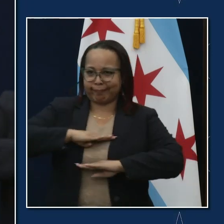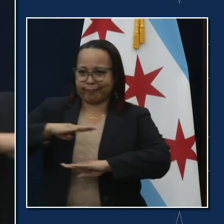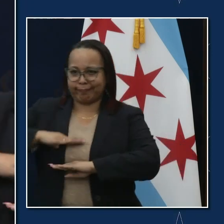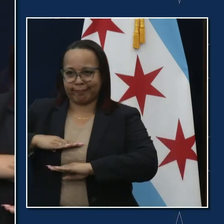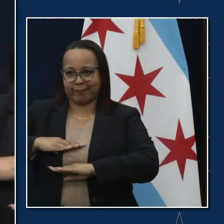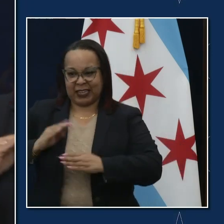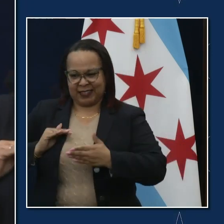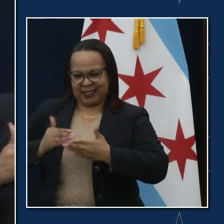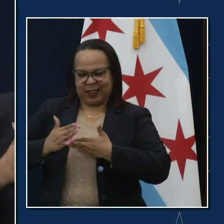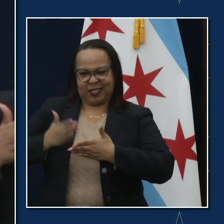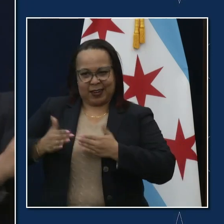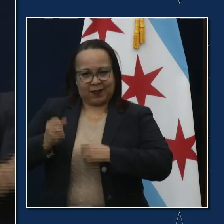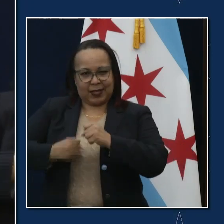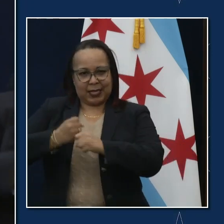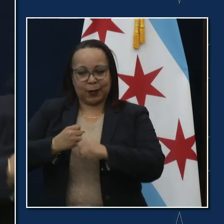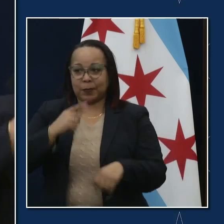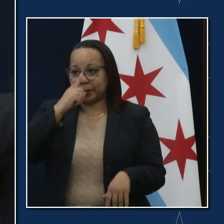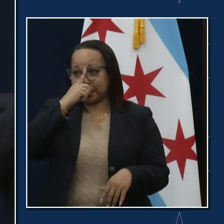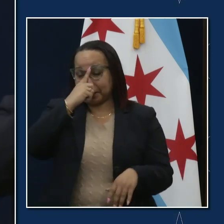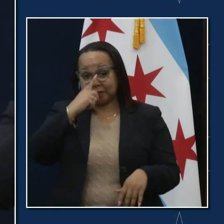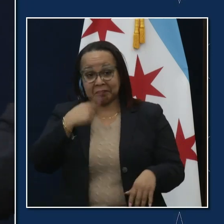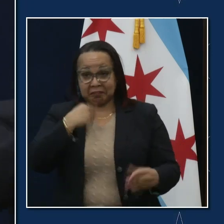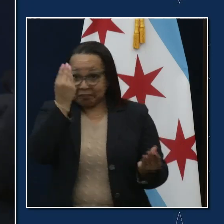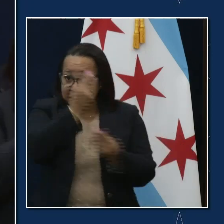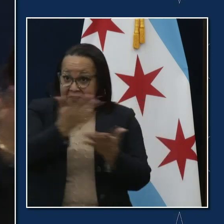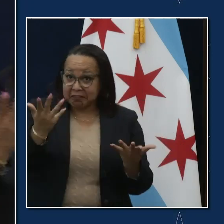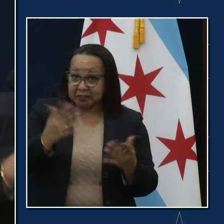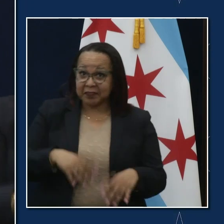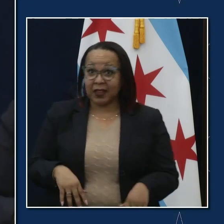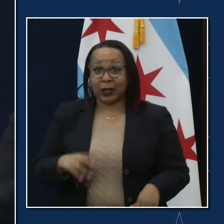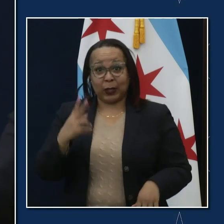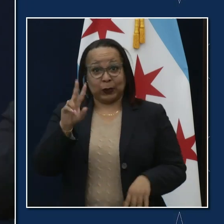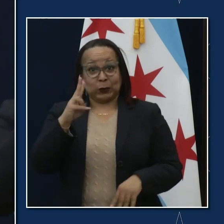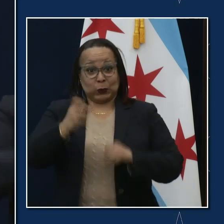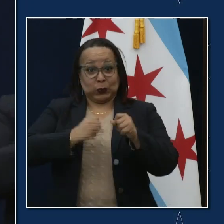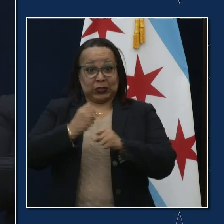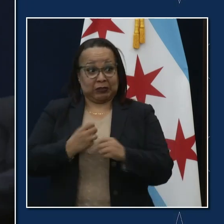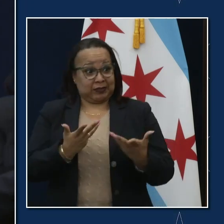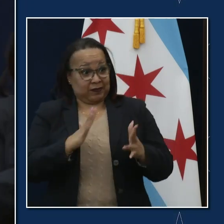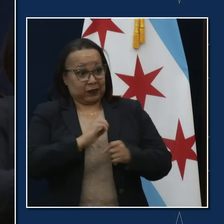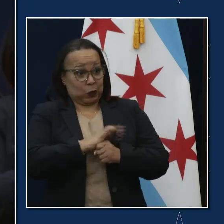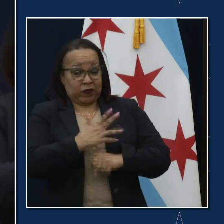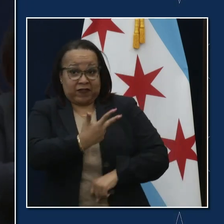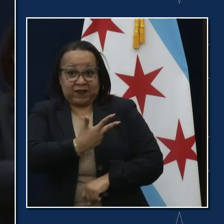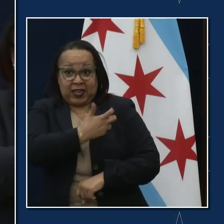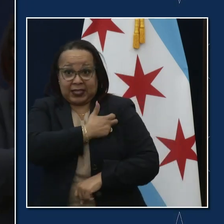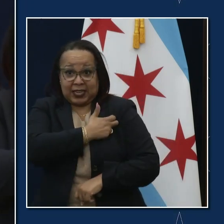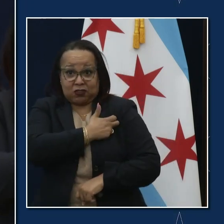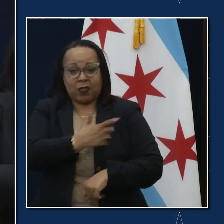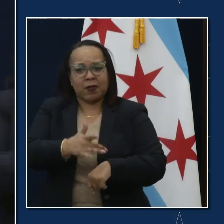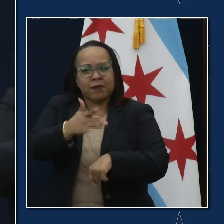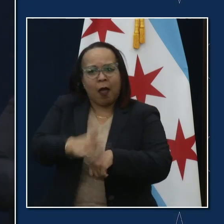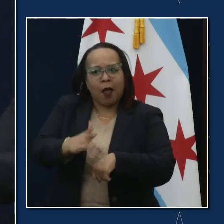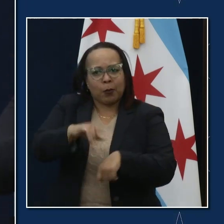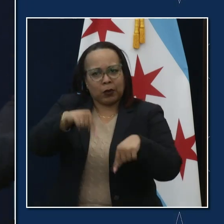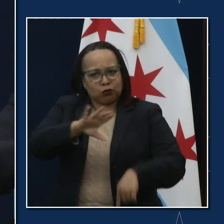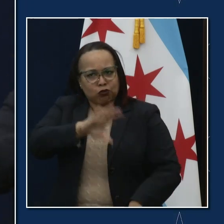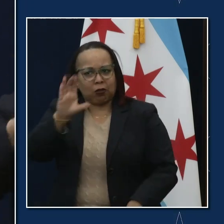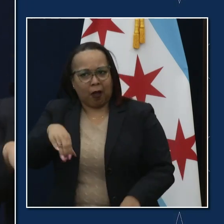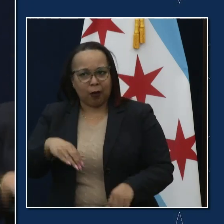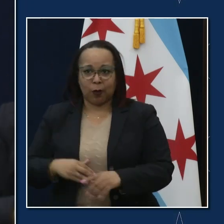to the end of this year. I'm pleased to say 2 years after COVID vaccinations are available in